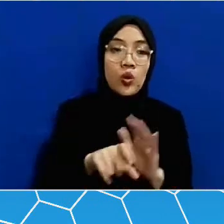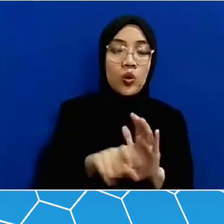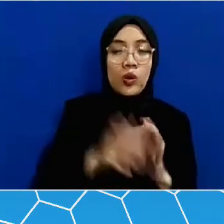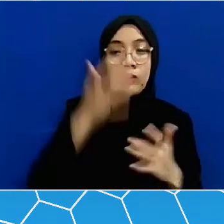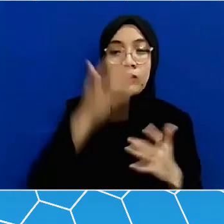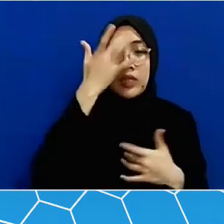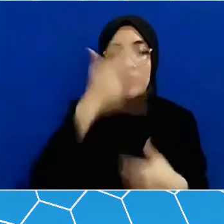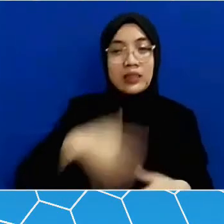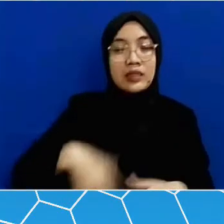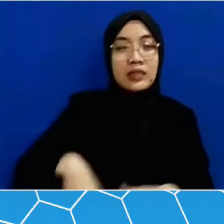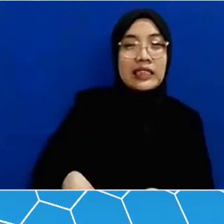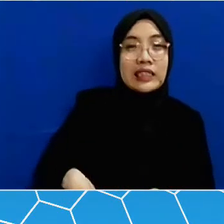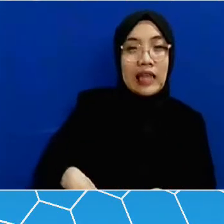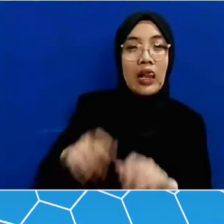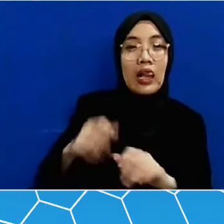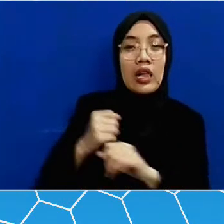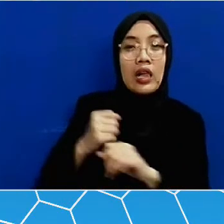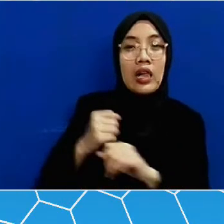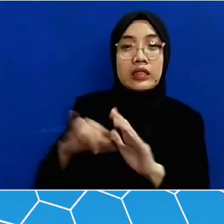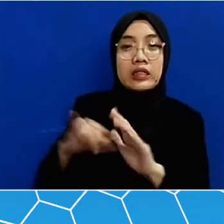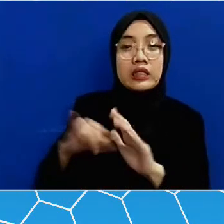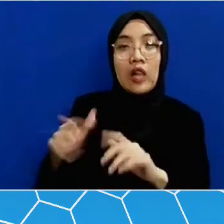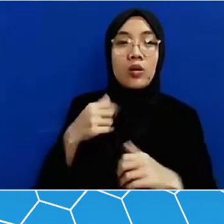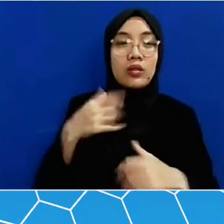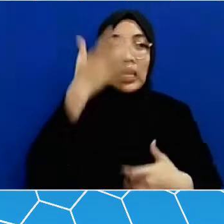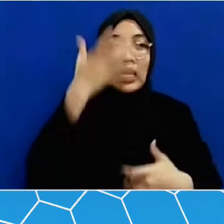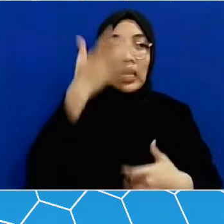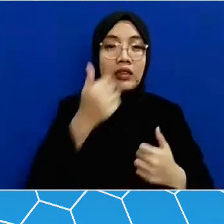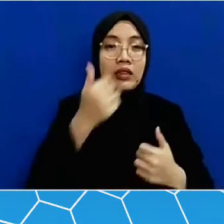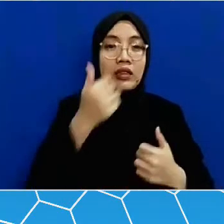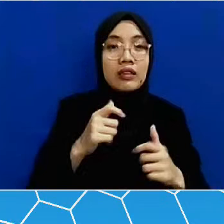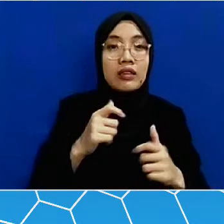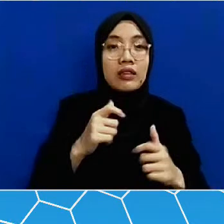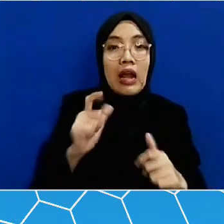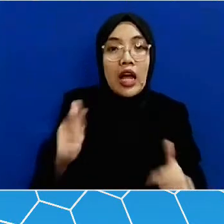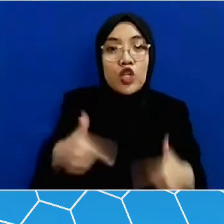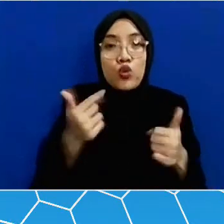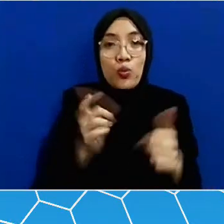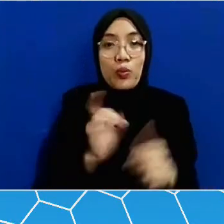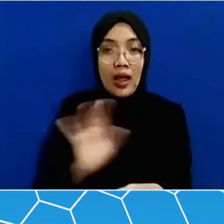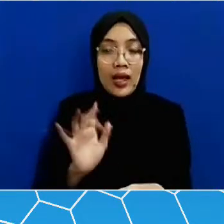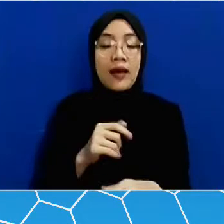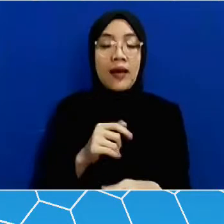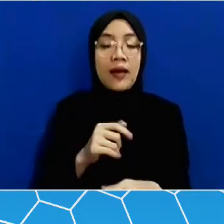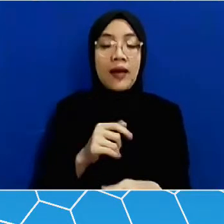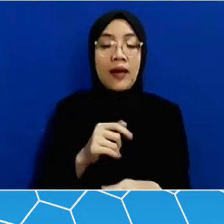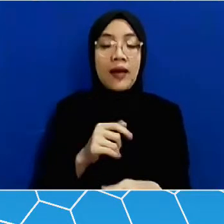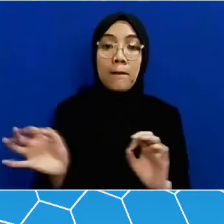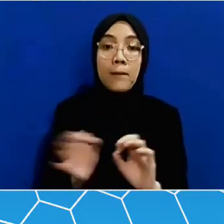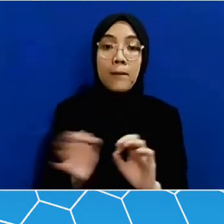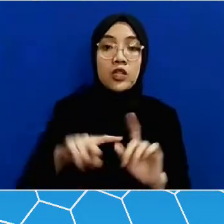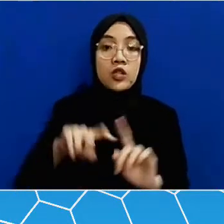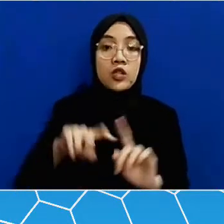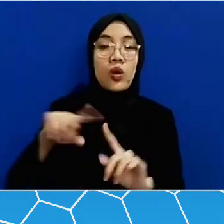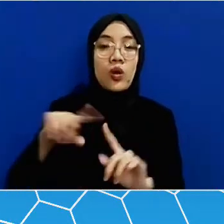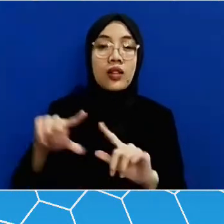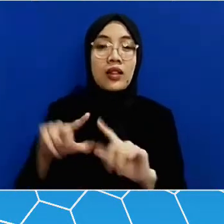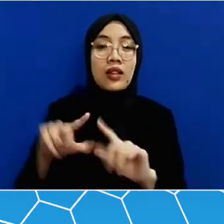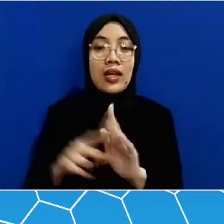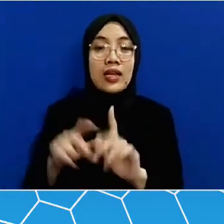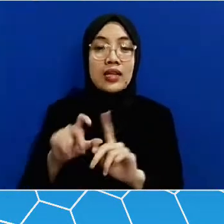diseases. And we've taken our Scotland approaches into the whole of the UK. We now cover about 30–40% of the UK and